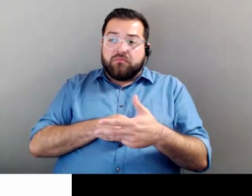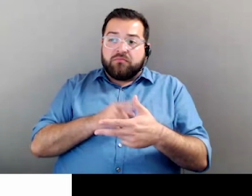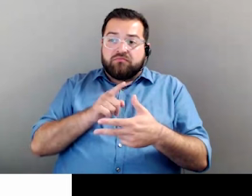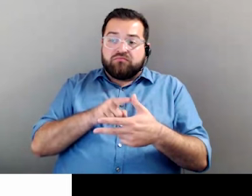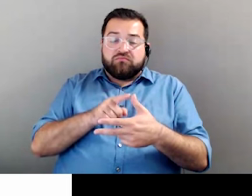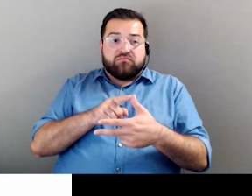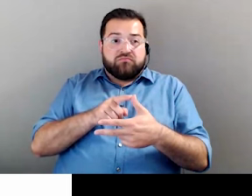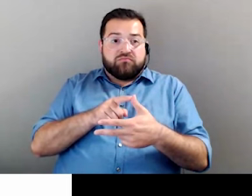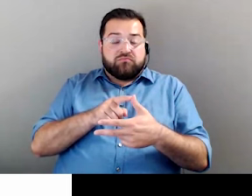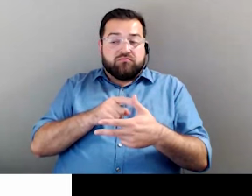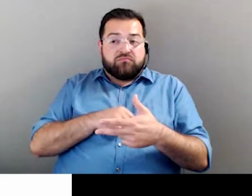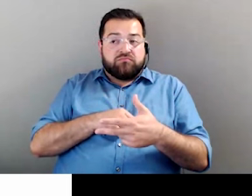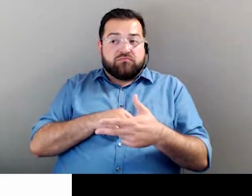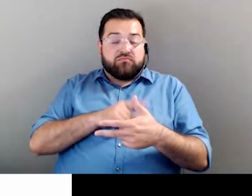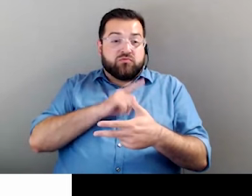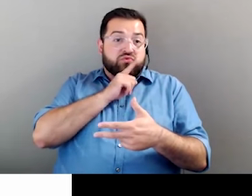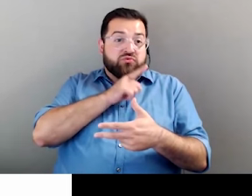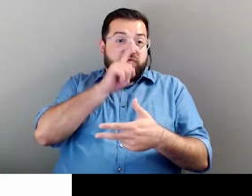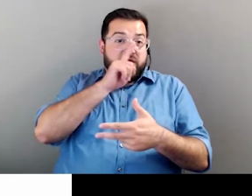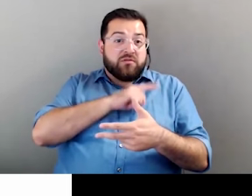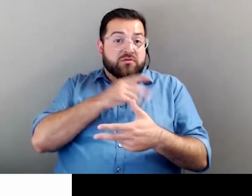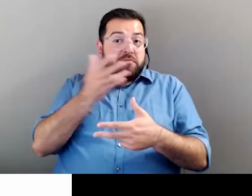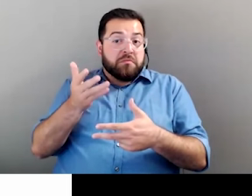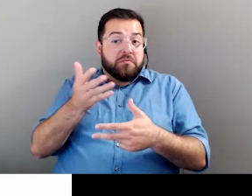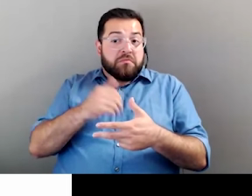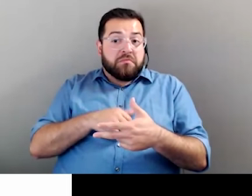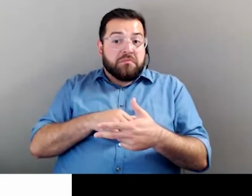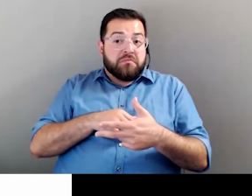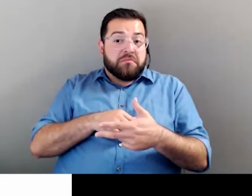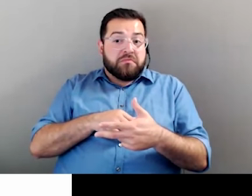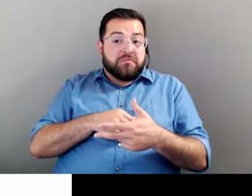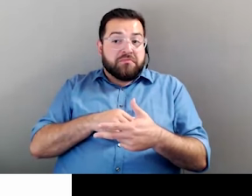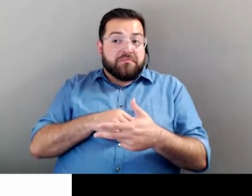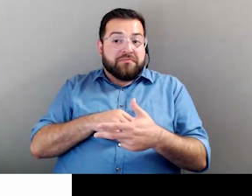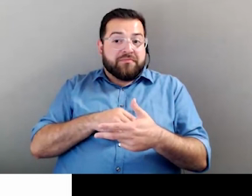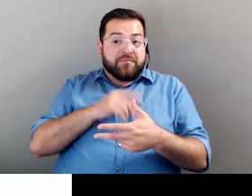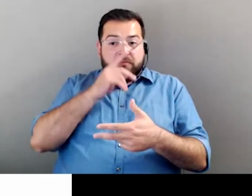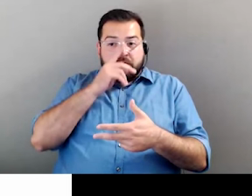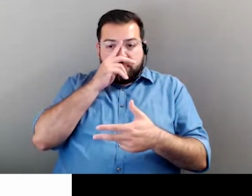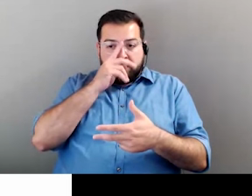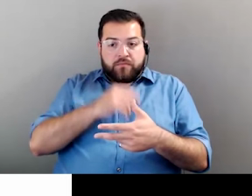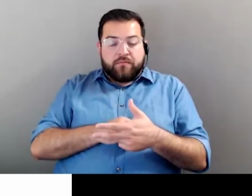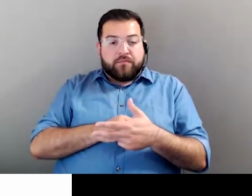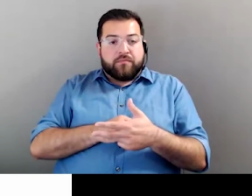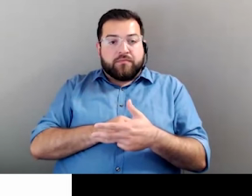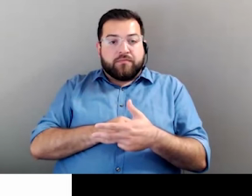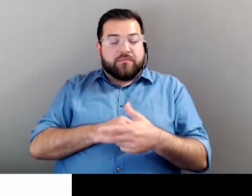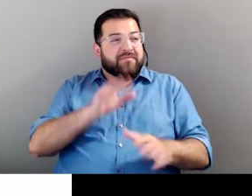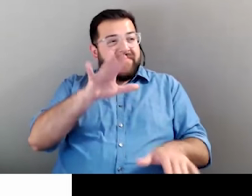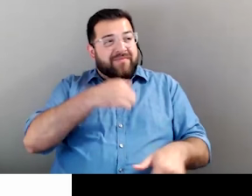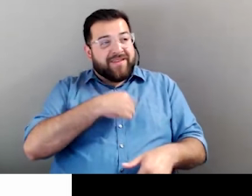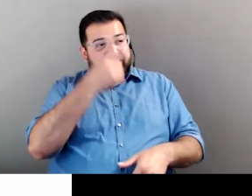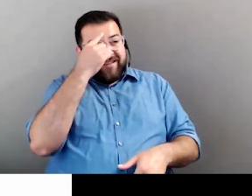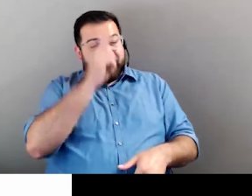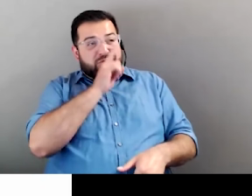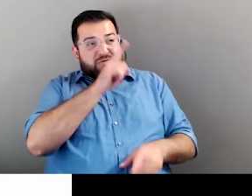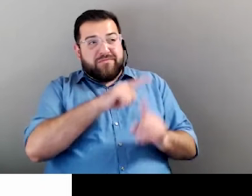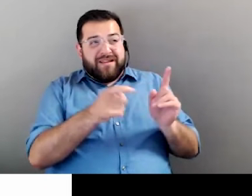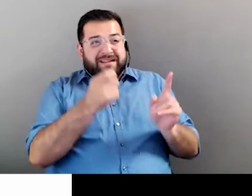time, even years later. Do you guys think that's true or false? I think it's true, but only just